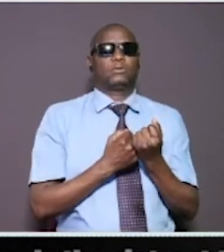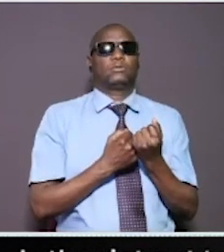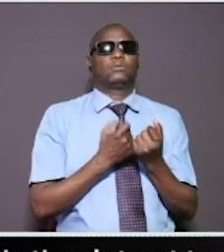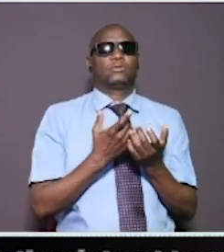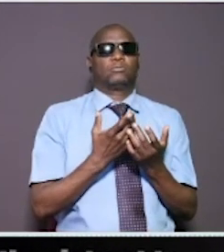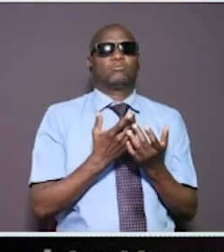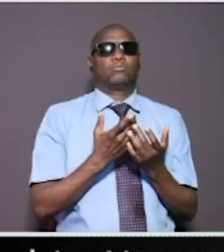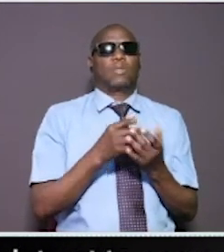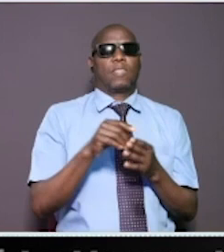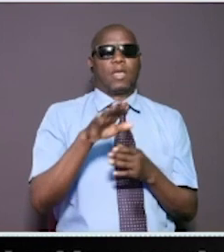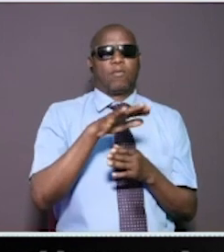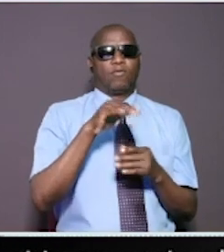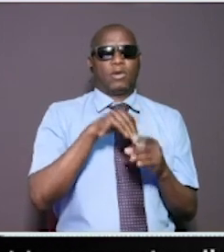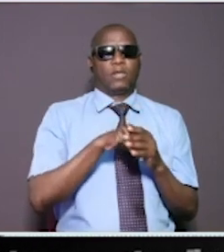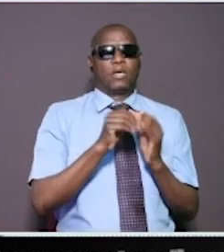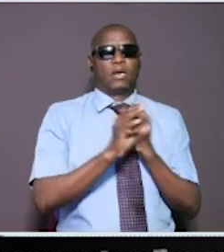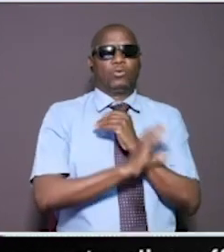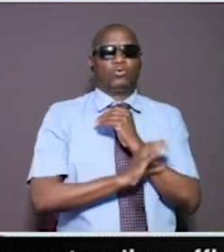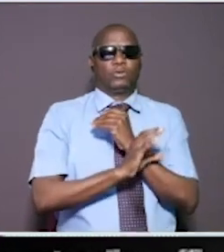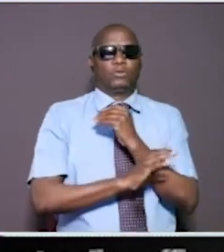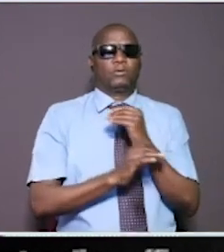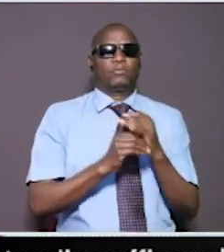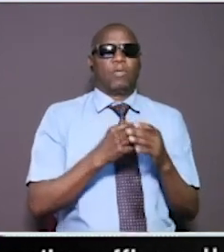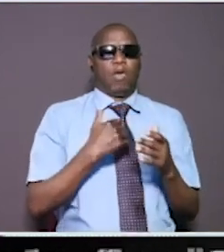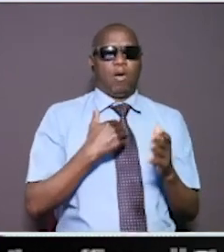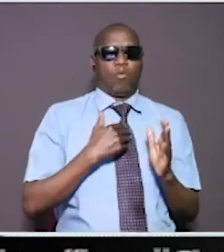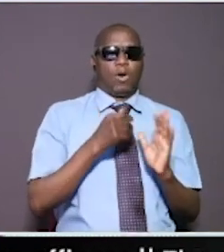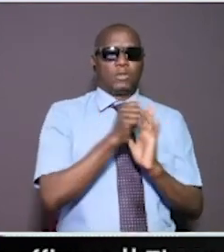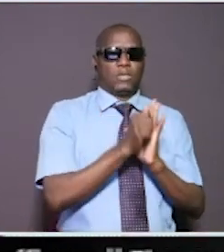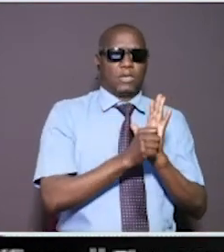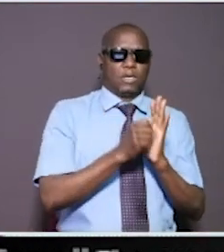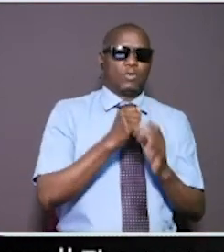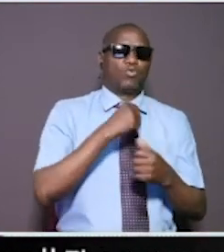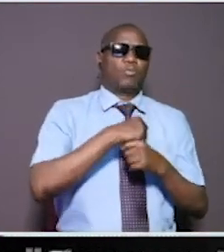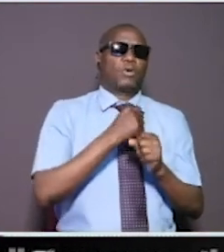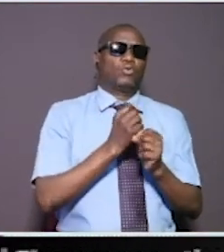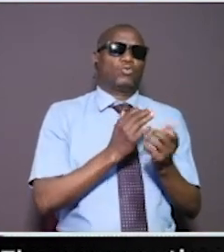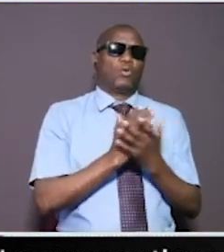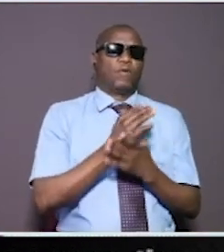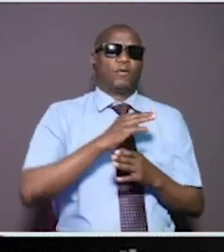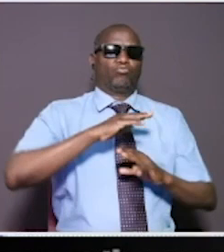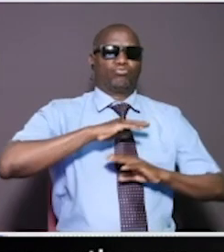the country. Our agenda is to make sure that we have satisfied